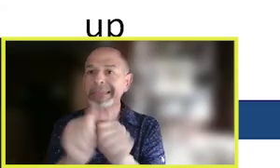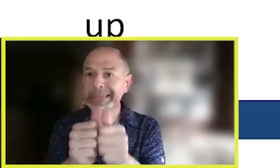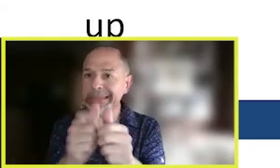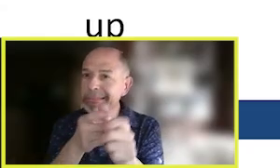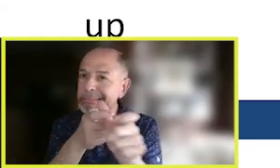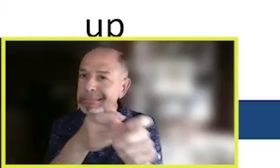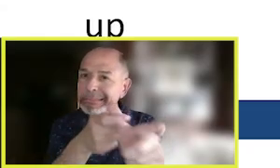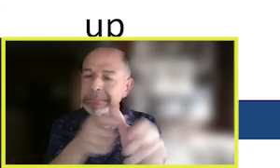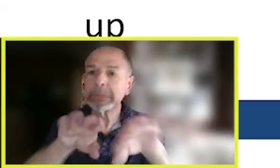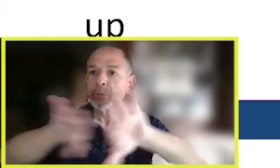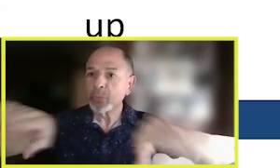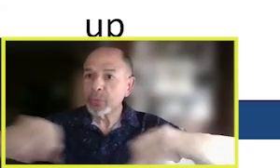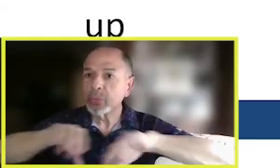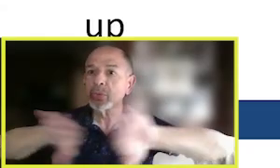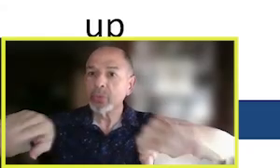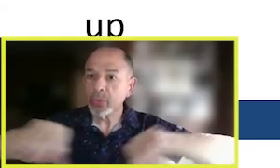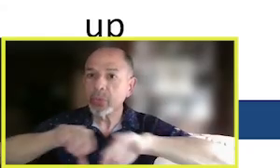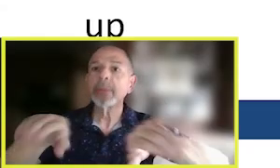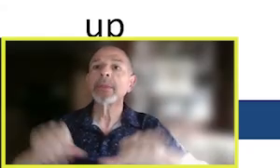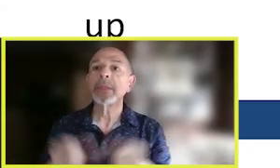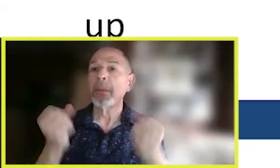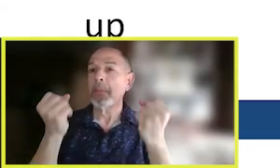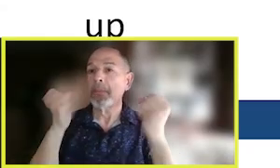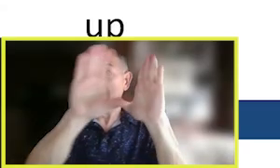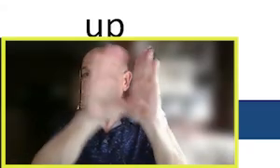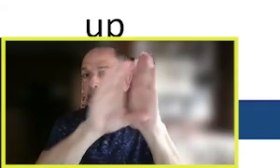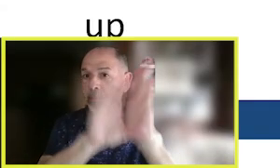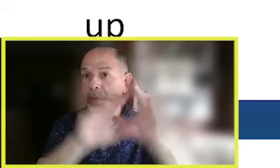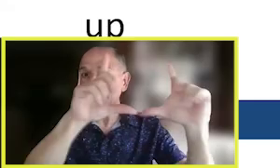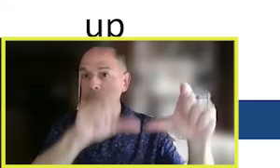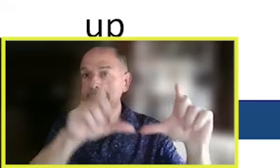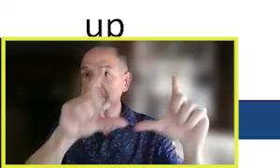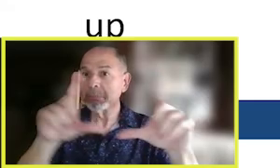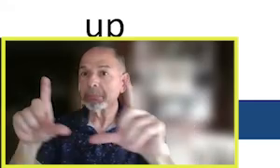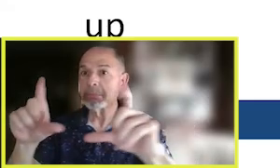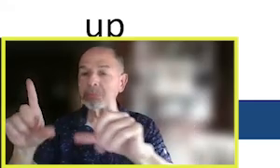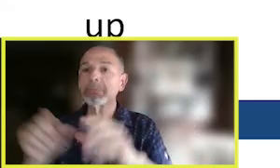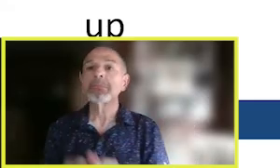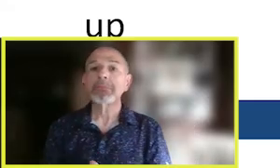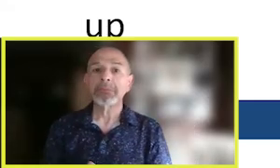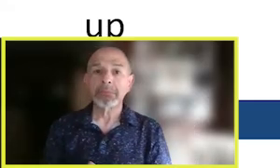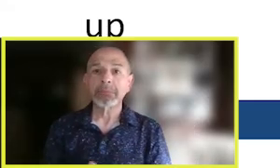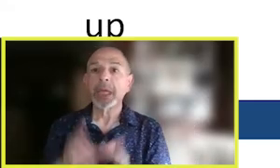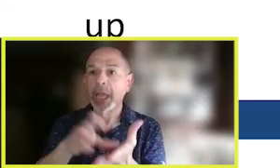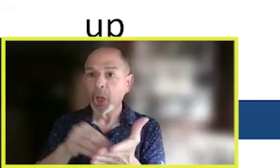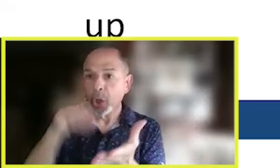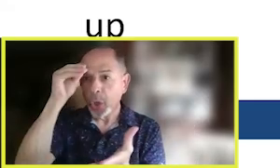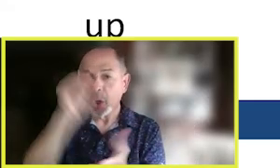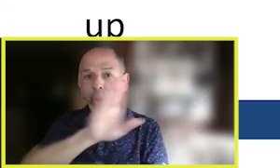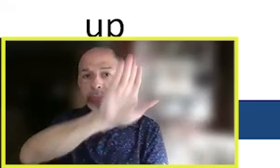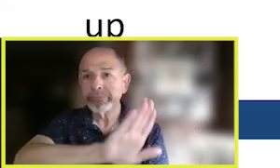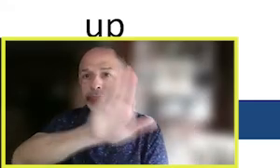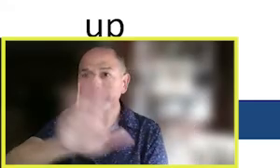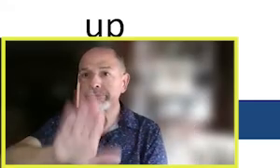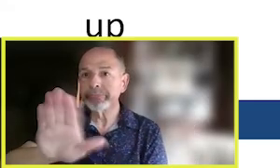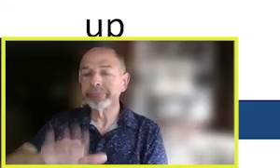swimming. And we took a lot of pictures and learned, a lot about the event, the people who went. And so, like I